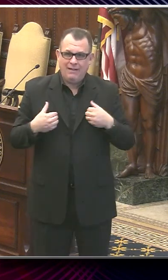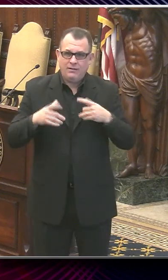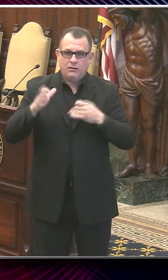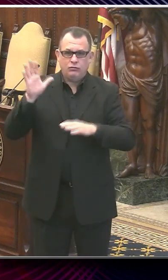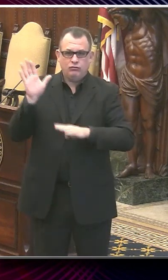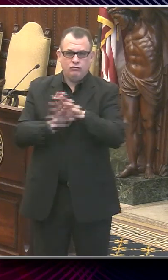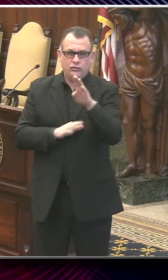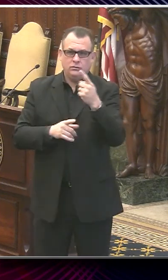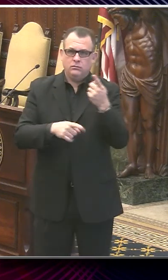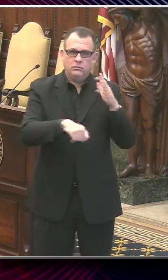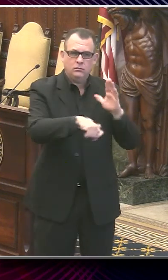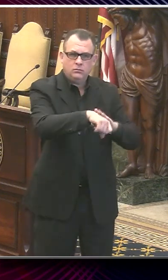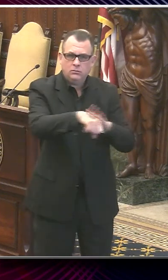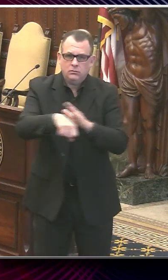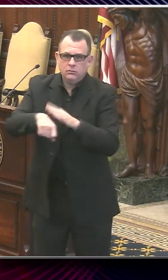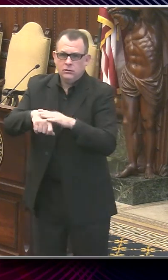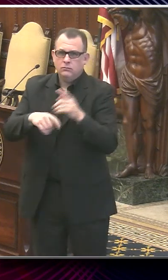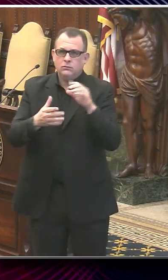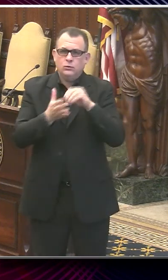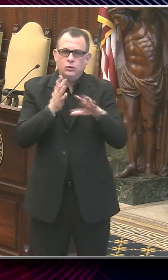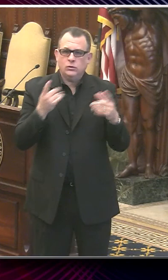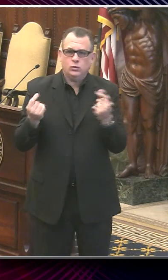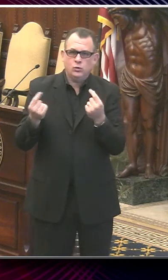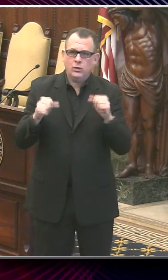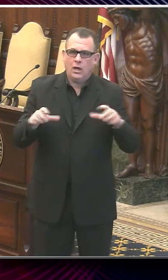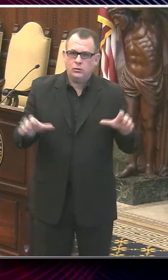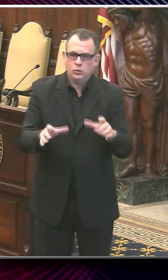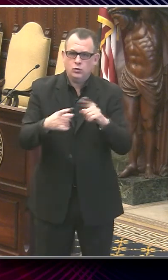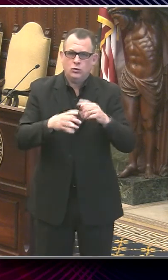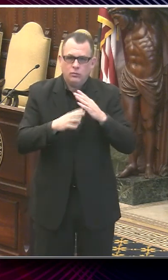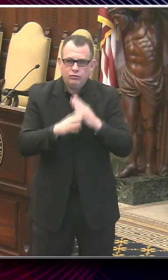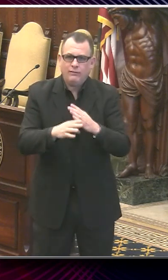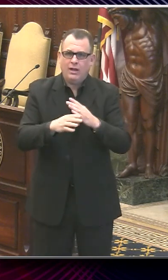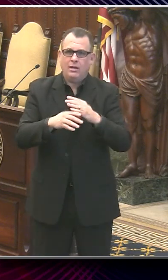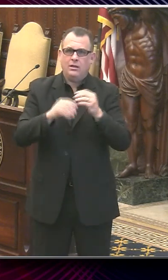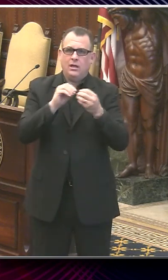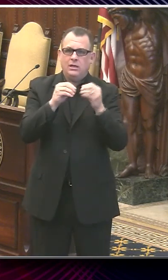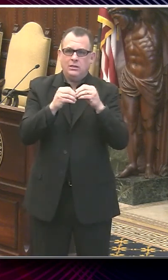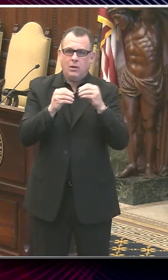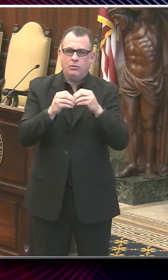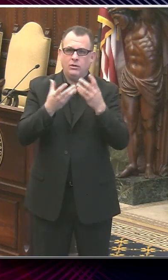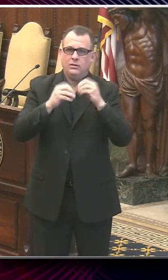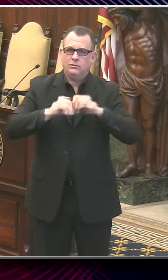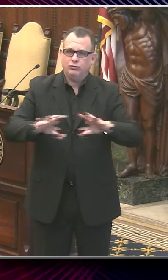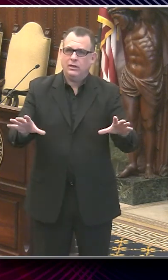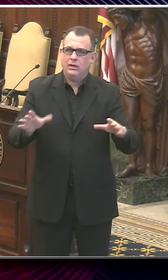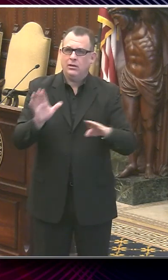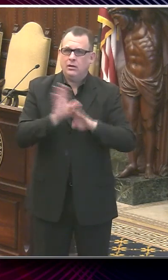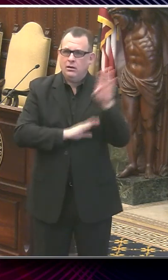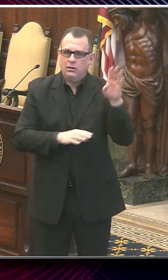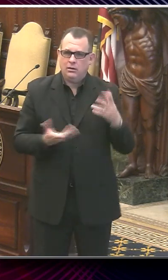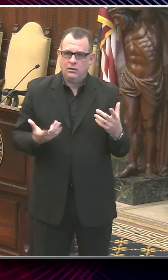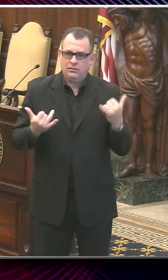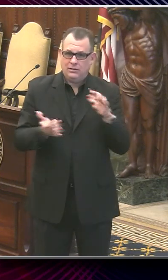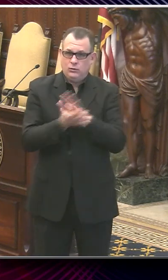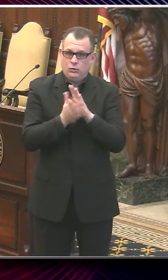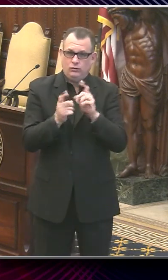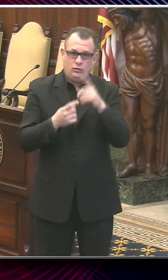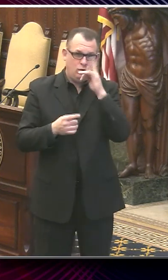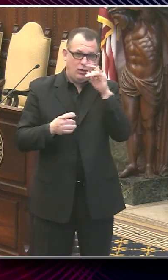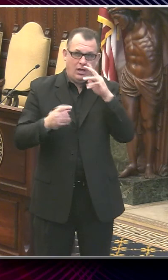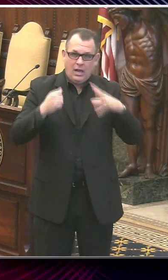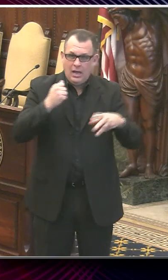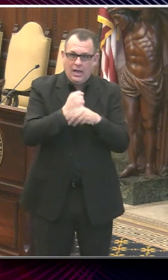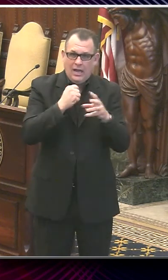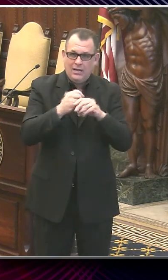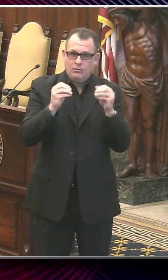should students, teachers, and staff take to help contain these numbers now that the district looks like it's moving forward and bringing more kids back